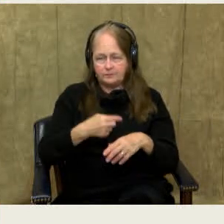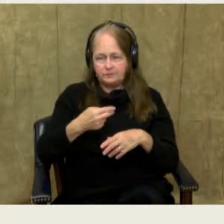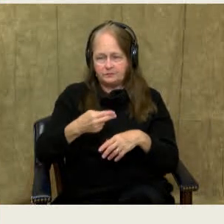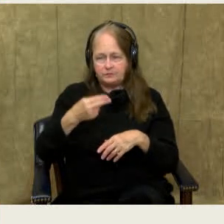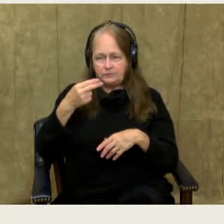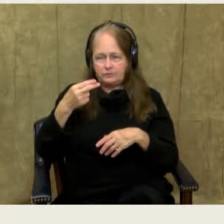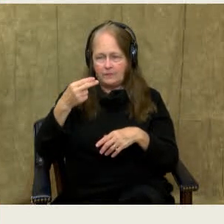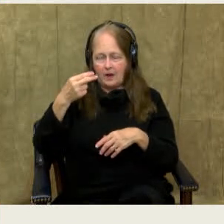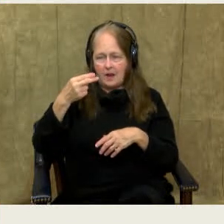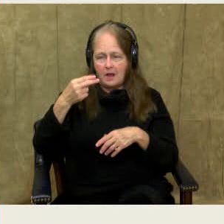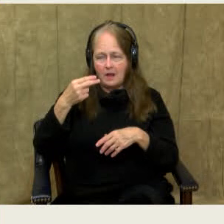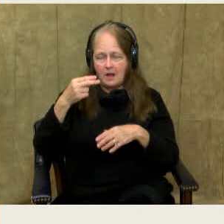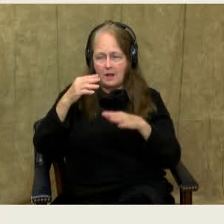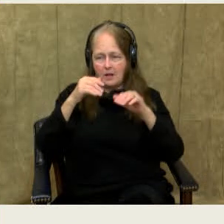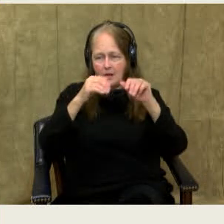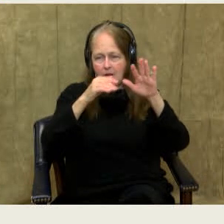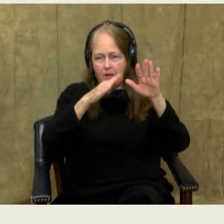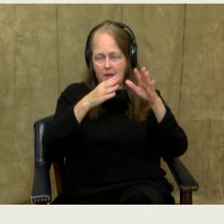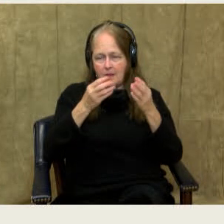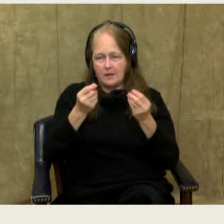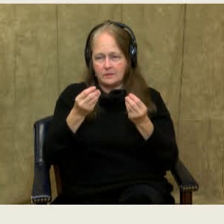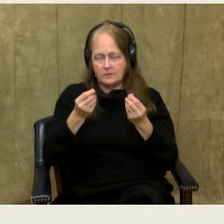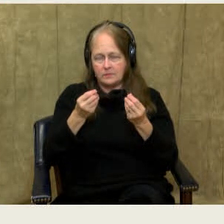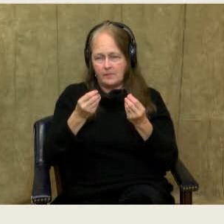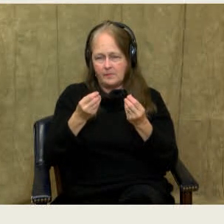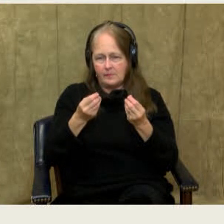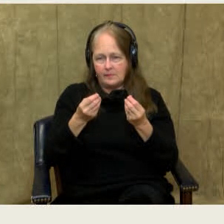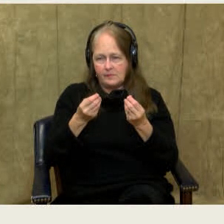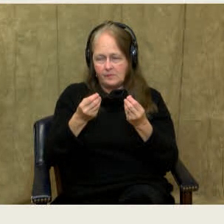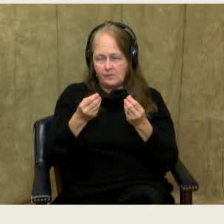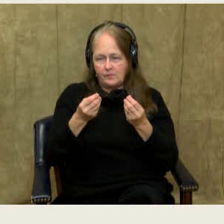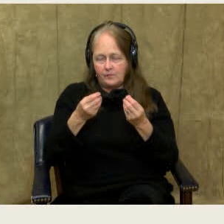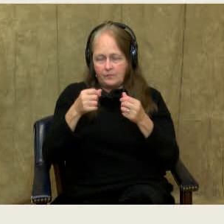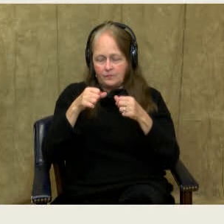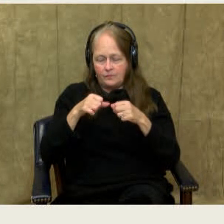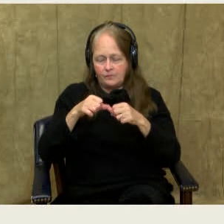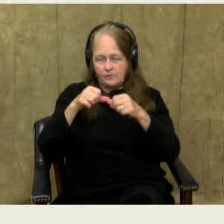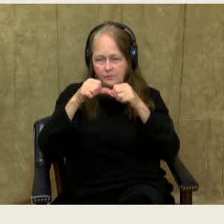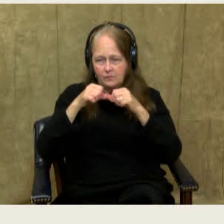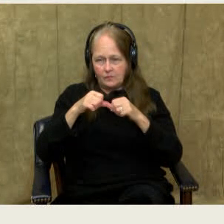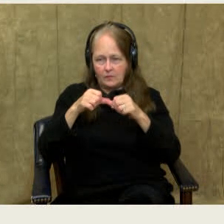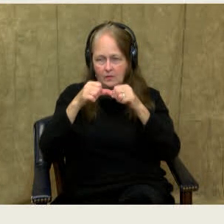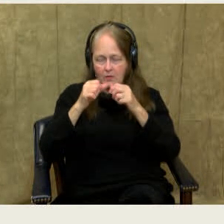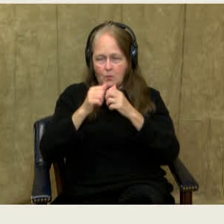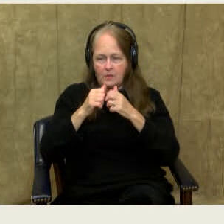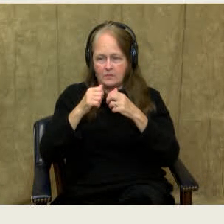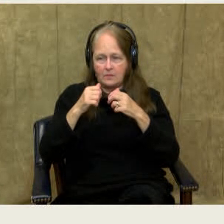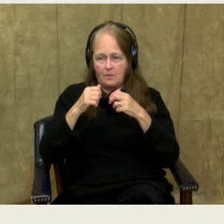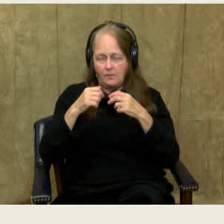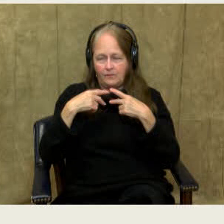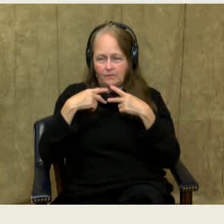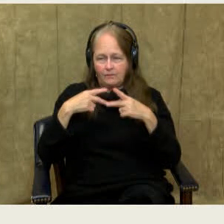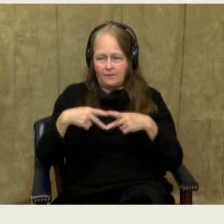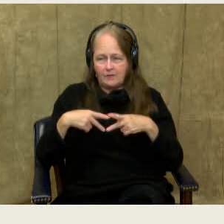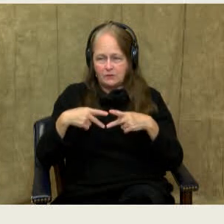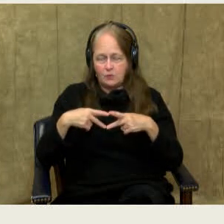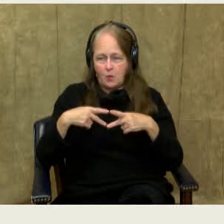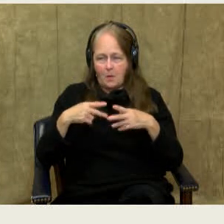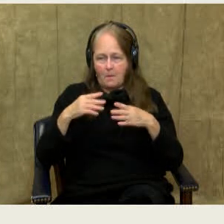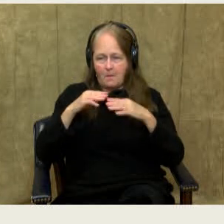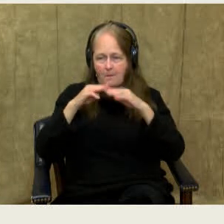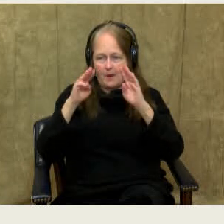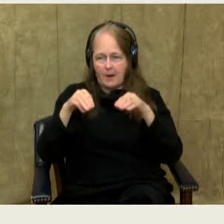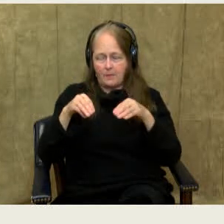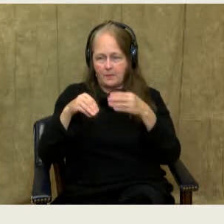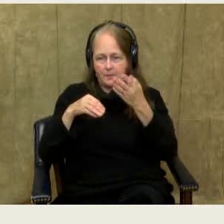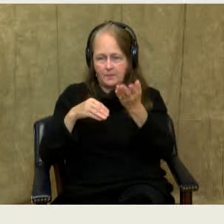highlands in the southwest. Let's continue with the physical map. Let's look at our elevation. And you should